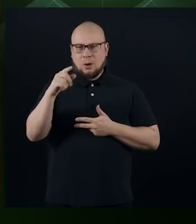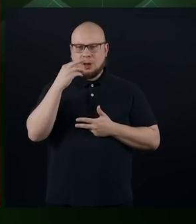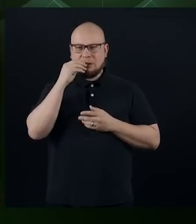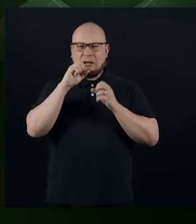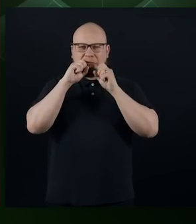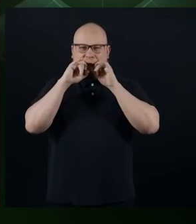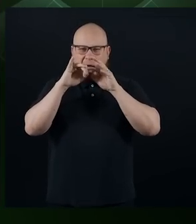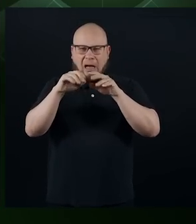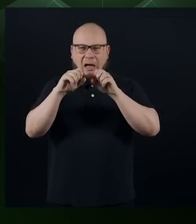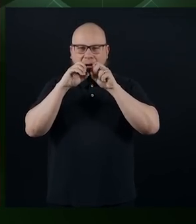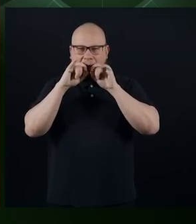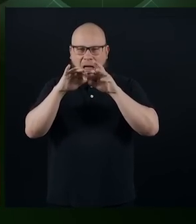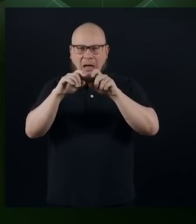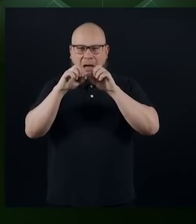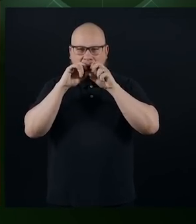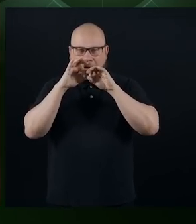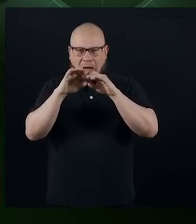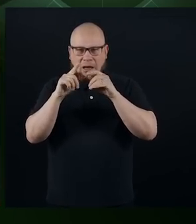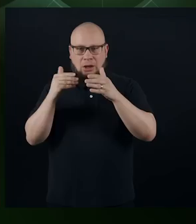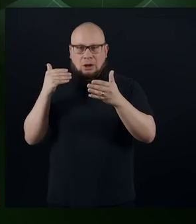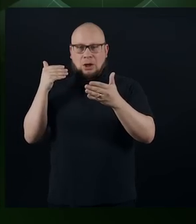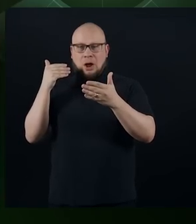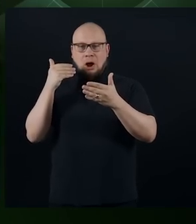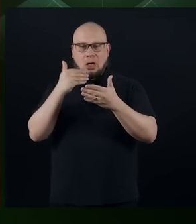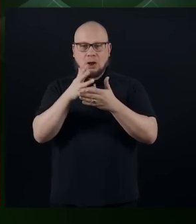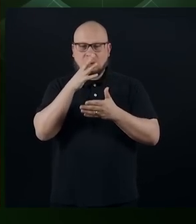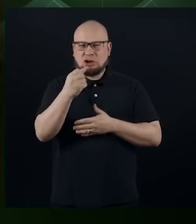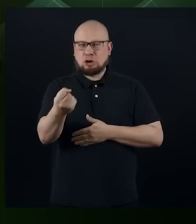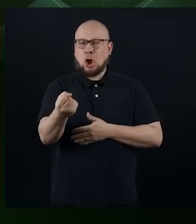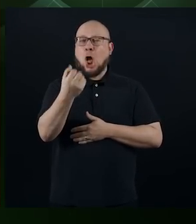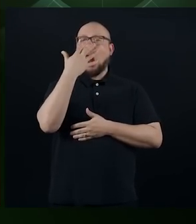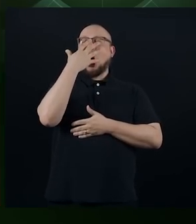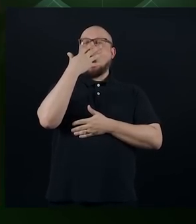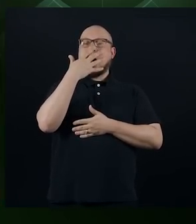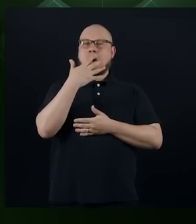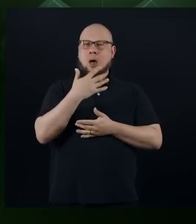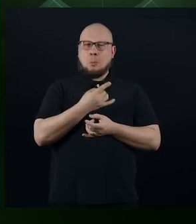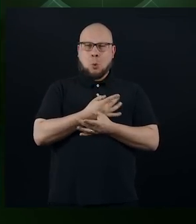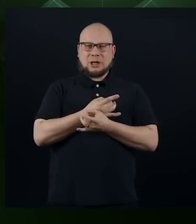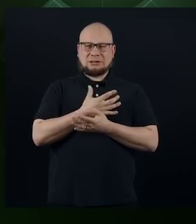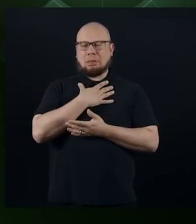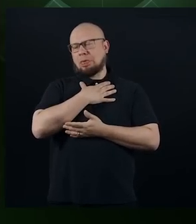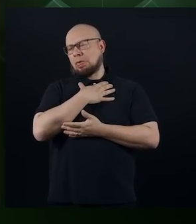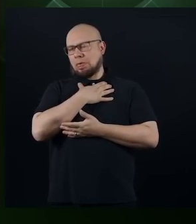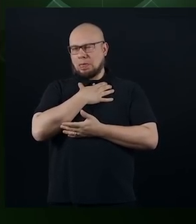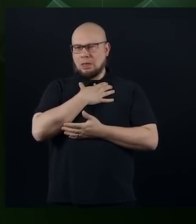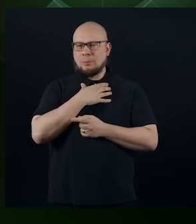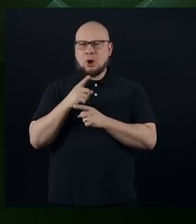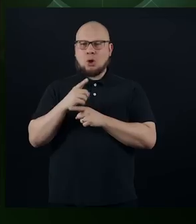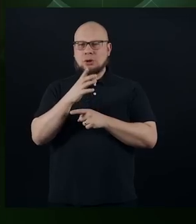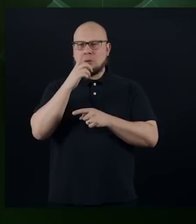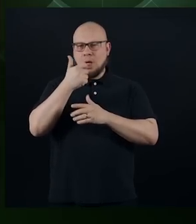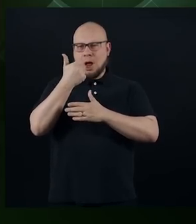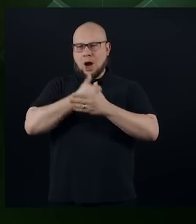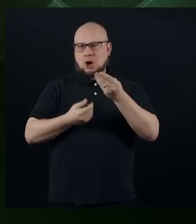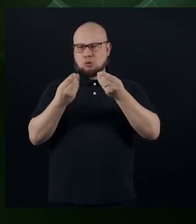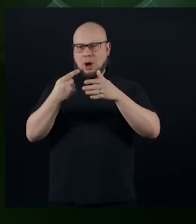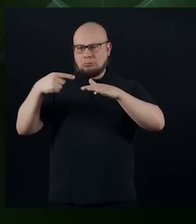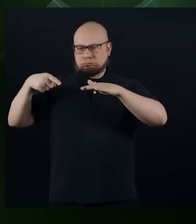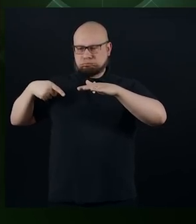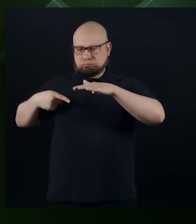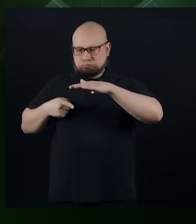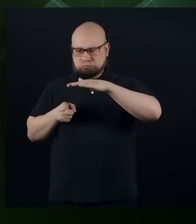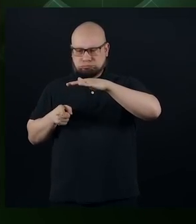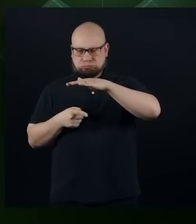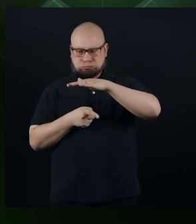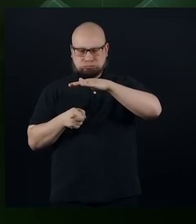kind of pouring out of its mouth, and if you get too close, it will breathe those spores on you and poison you. But it can also burrow into the ground, and these